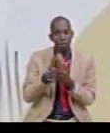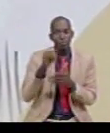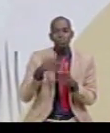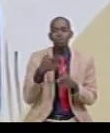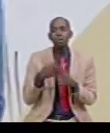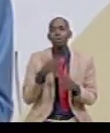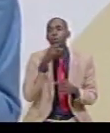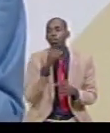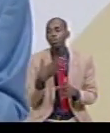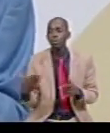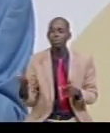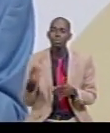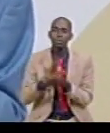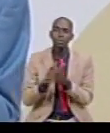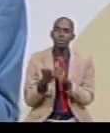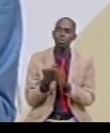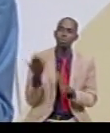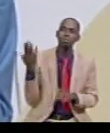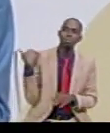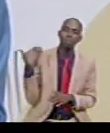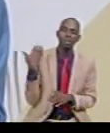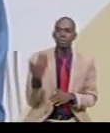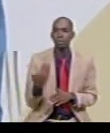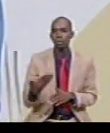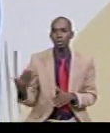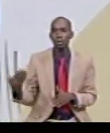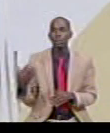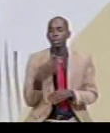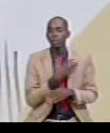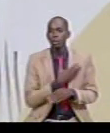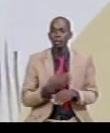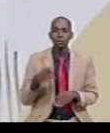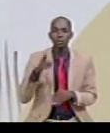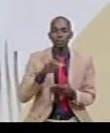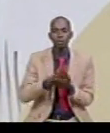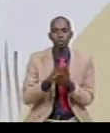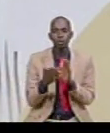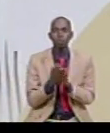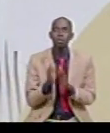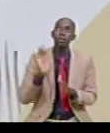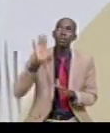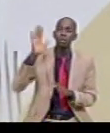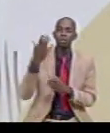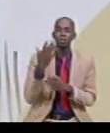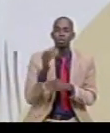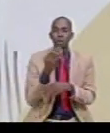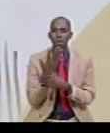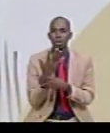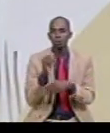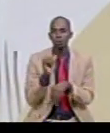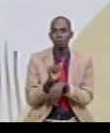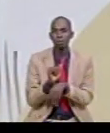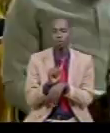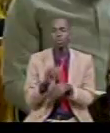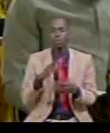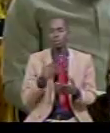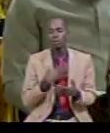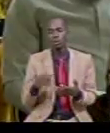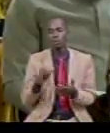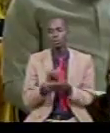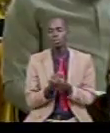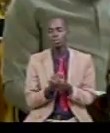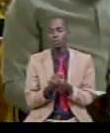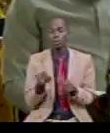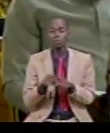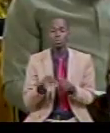Then you become his workmanship, created in Christ Jesus. As is recorded in the Ephesians chapter 2,